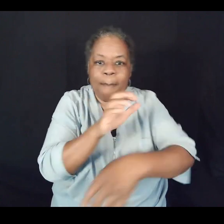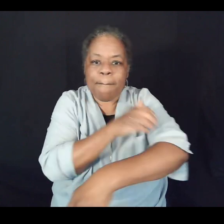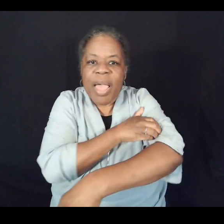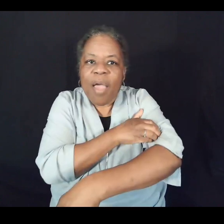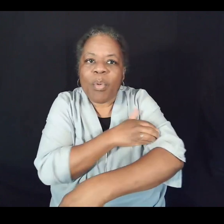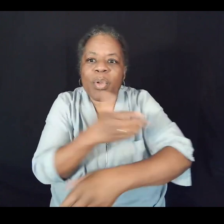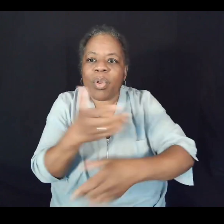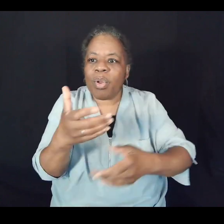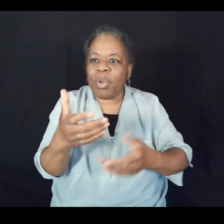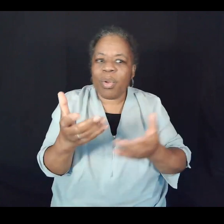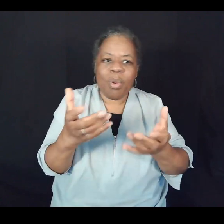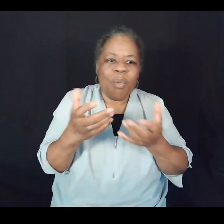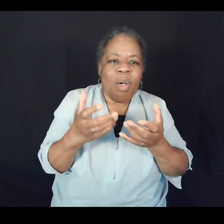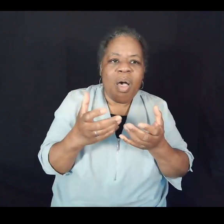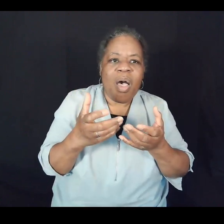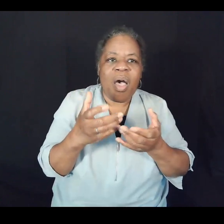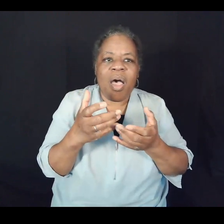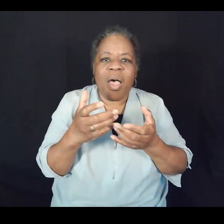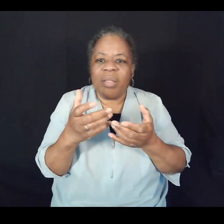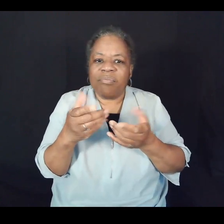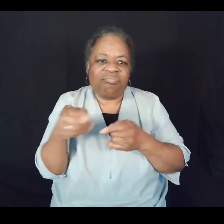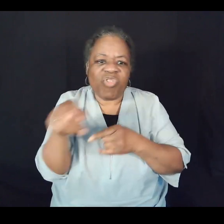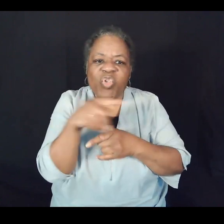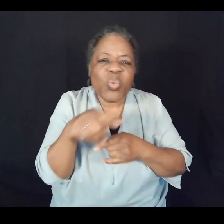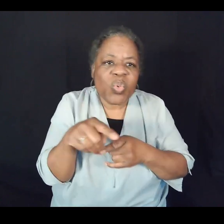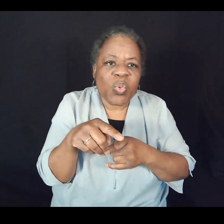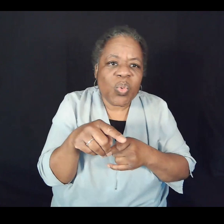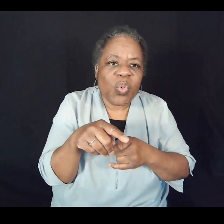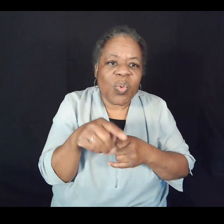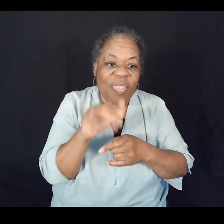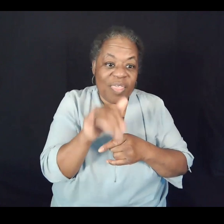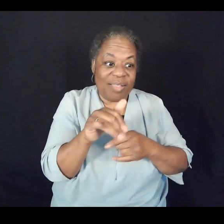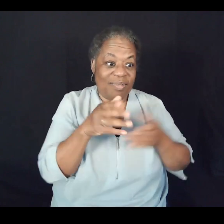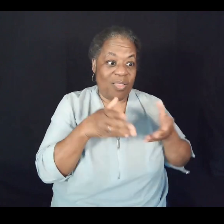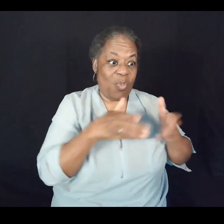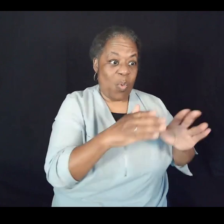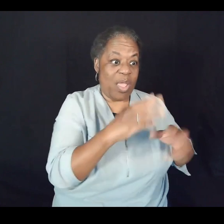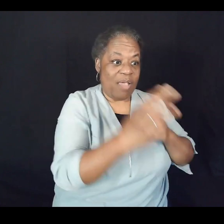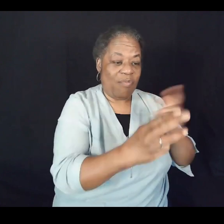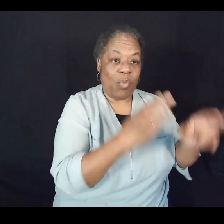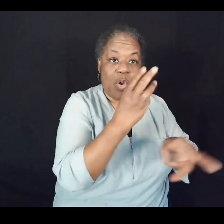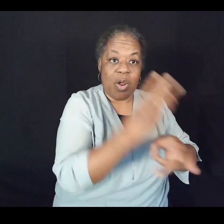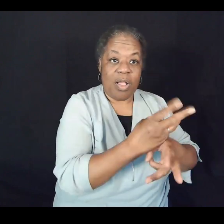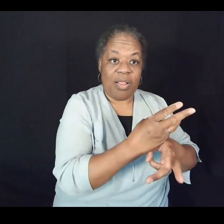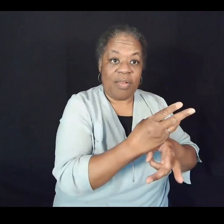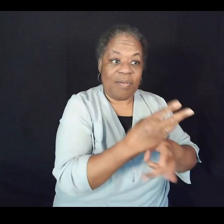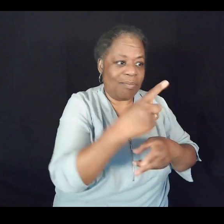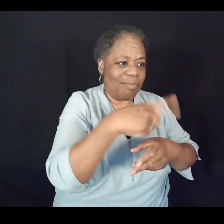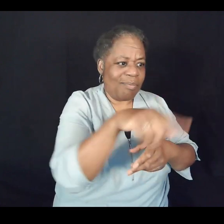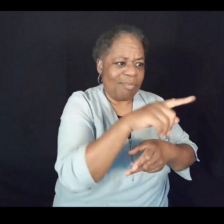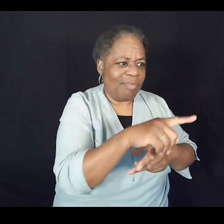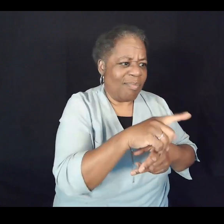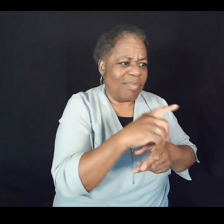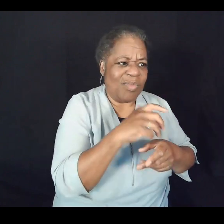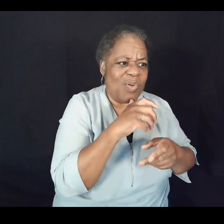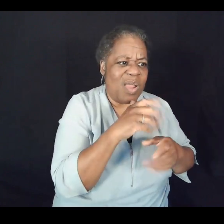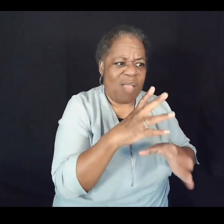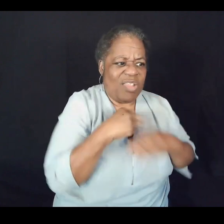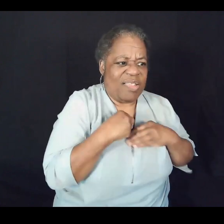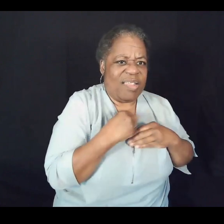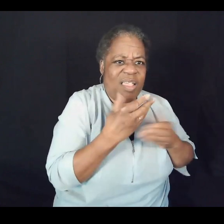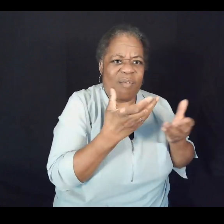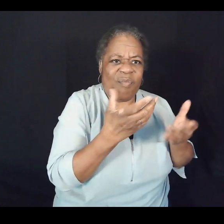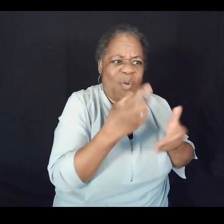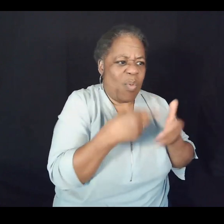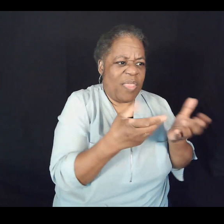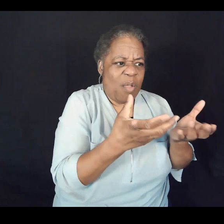pie. We might summarize this as the way of the world. And when these folks don't get what they want, they often get